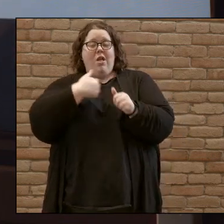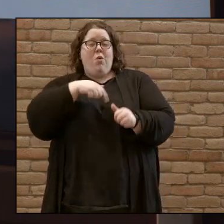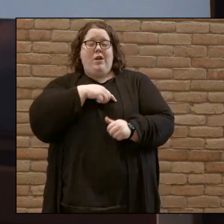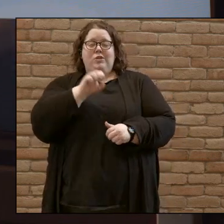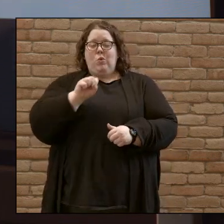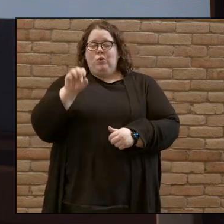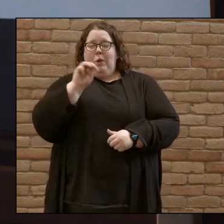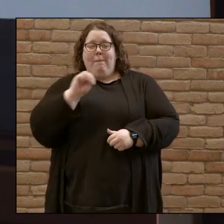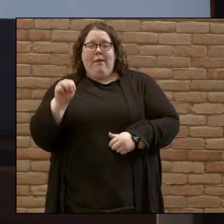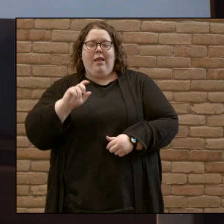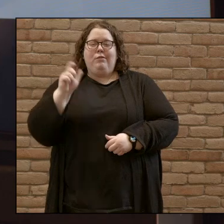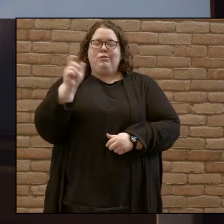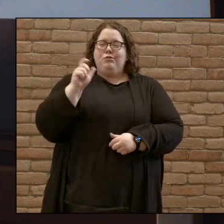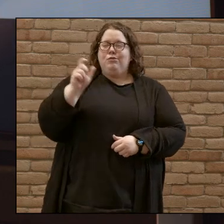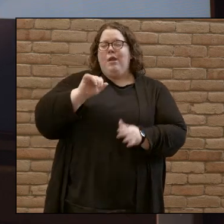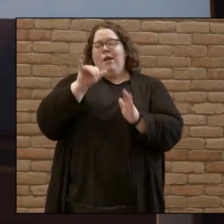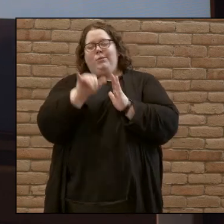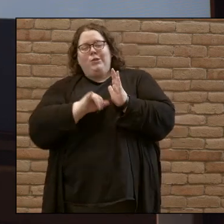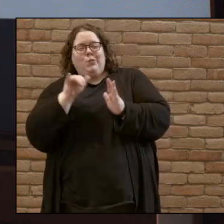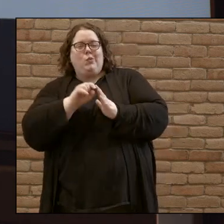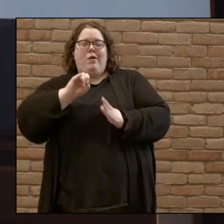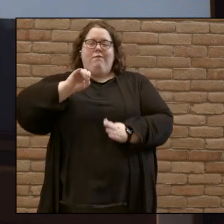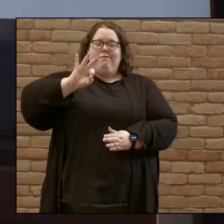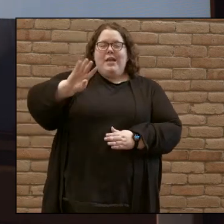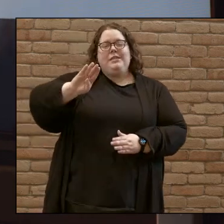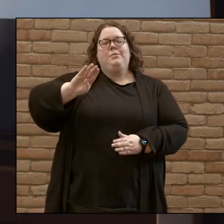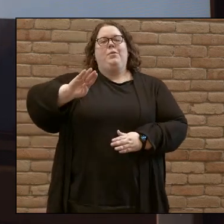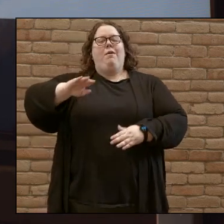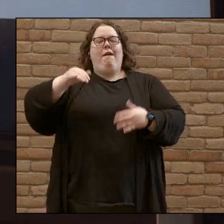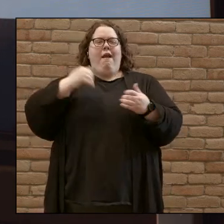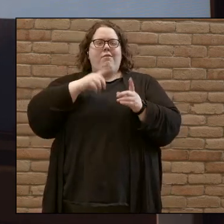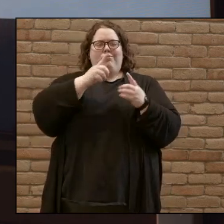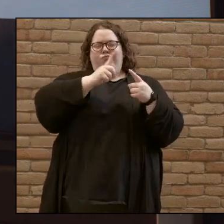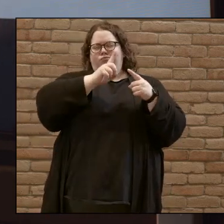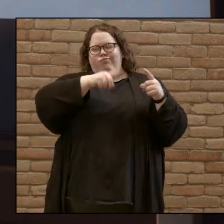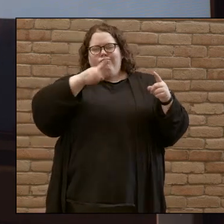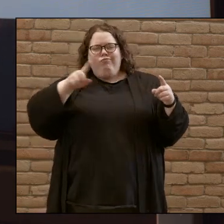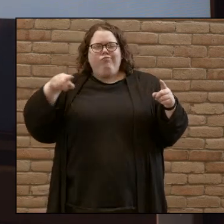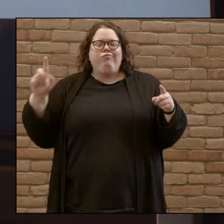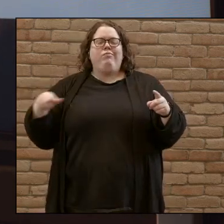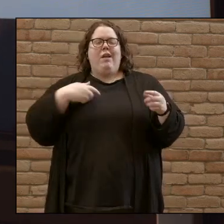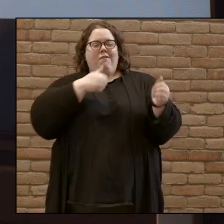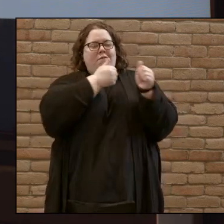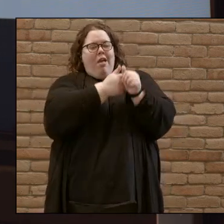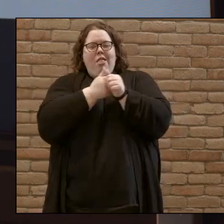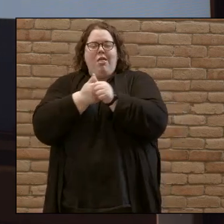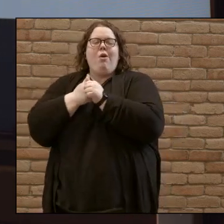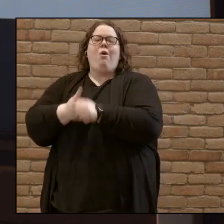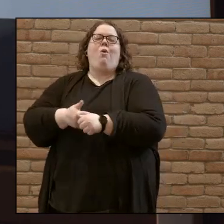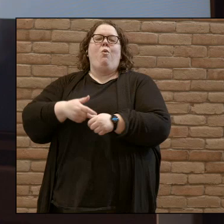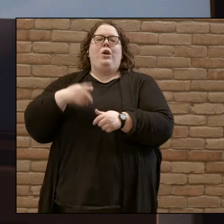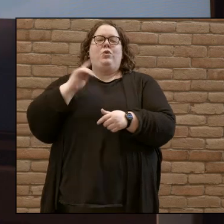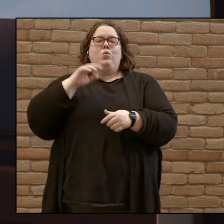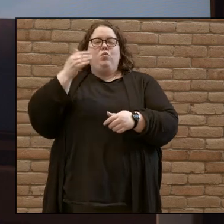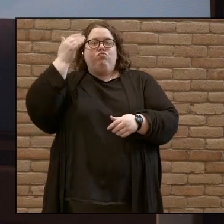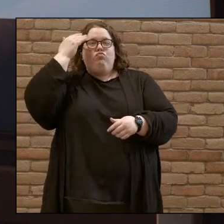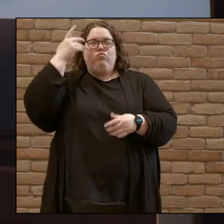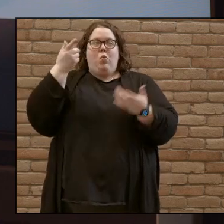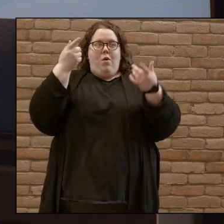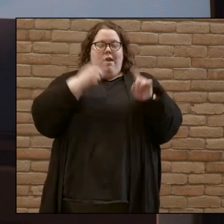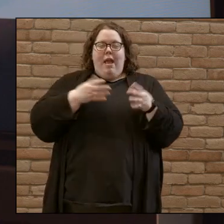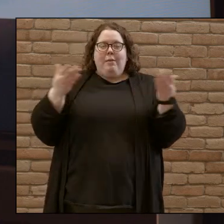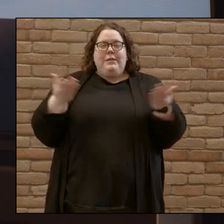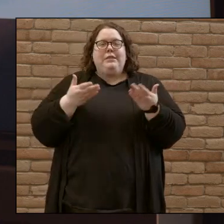YouTube, Facebook. We've got all types of pages for you to follow and keep up with what's going on as we continue to move along here